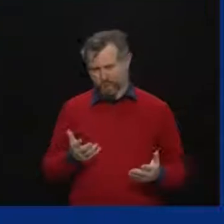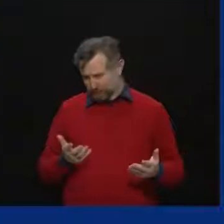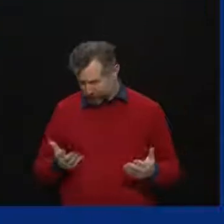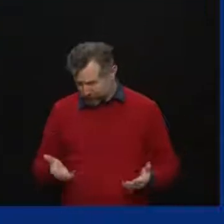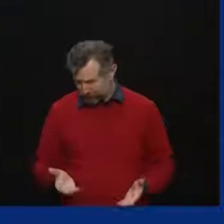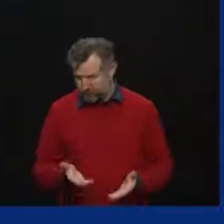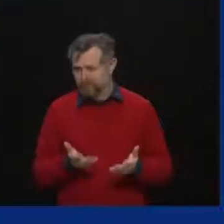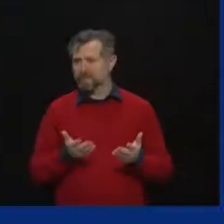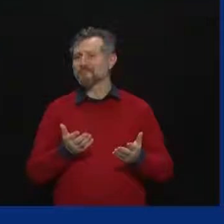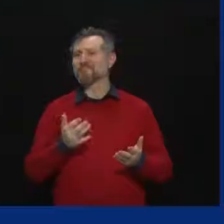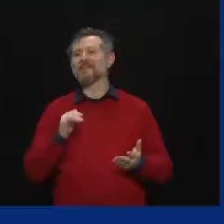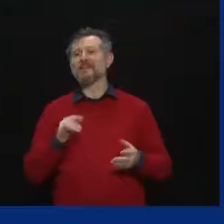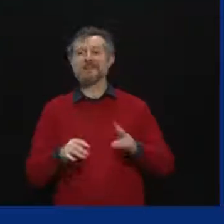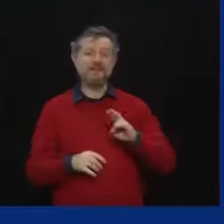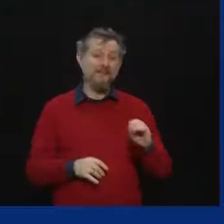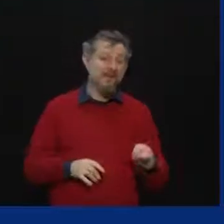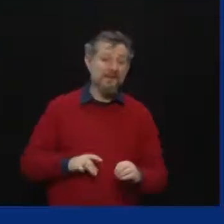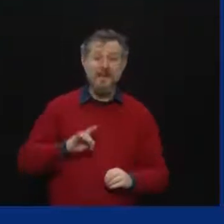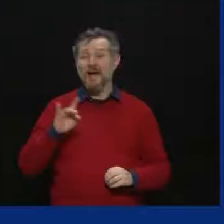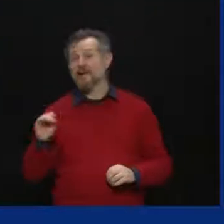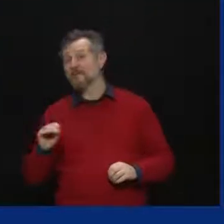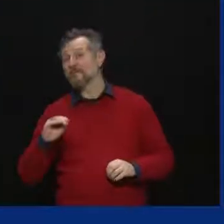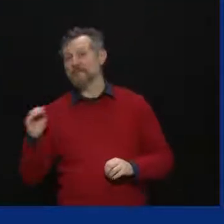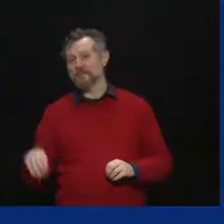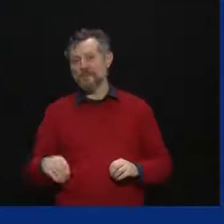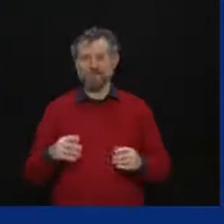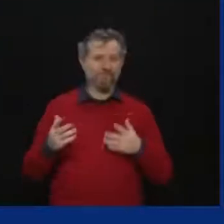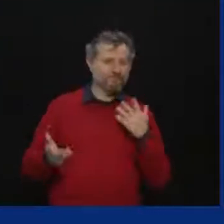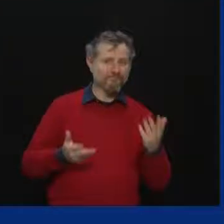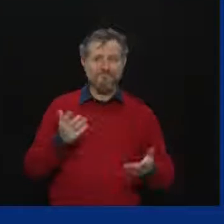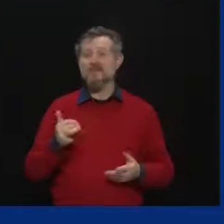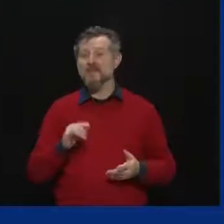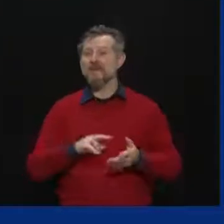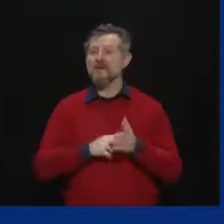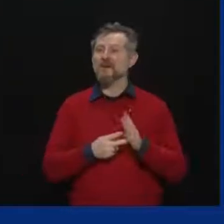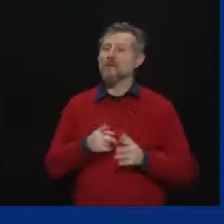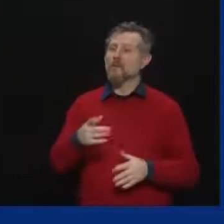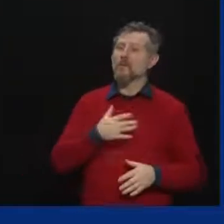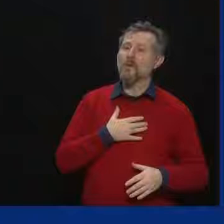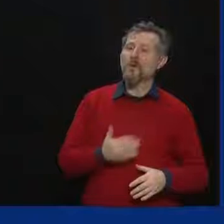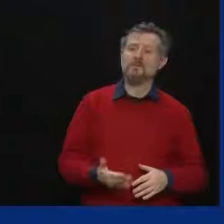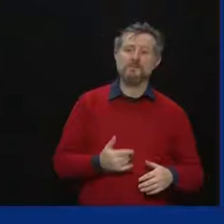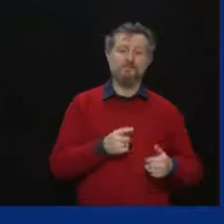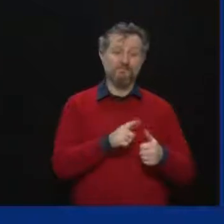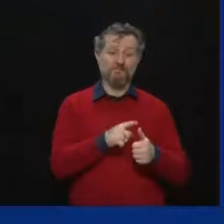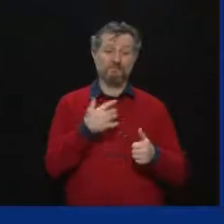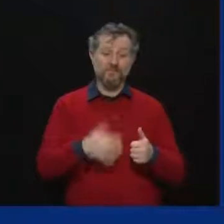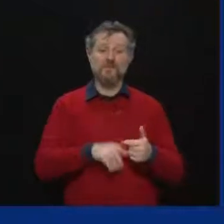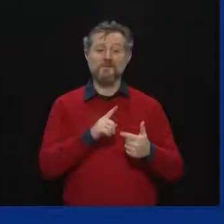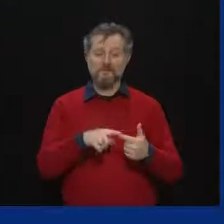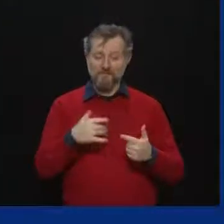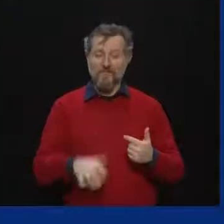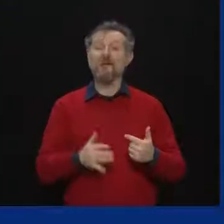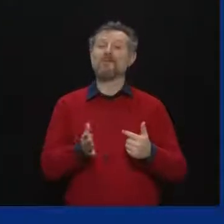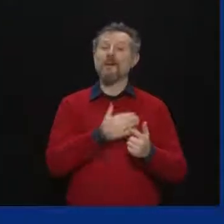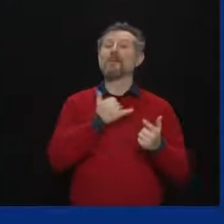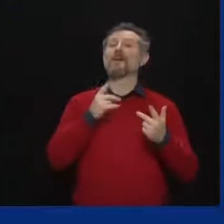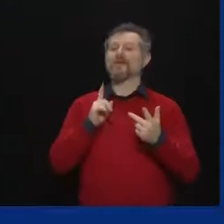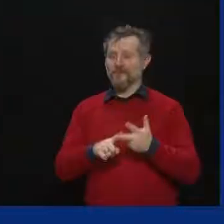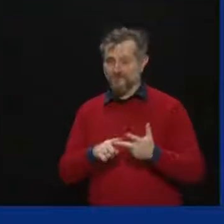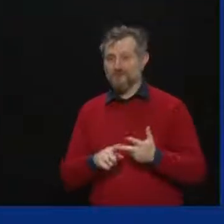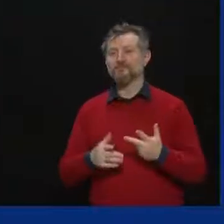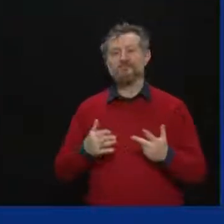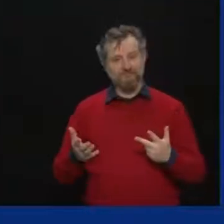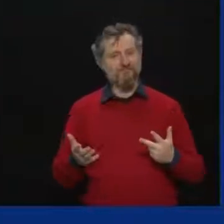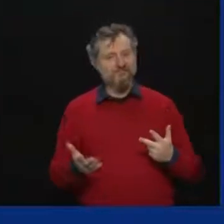hit 70, 80, 90%. There's no reason. If you're willing to get a vaccination and the boosters are now available and you're eligible, again, not